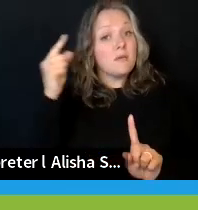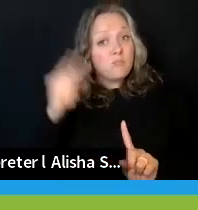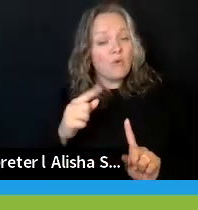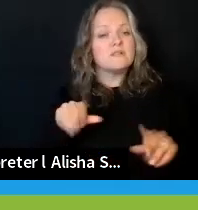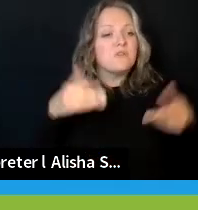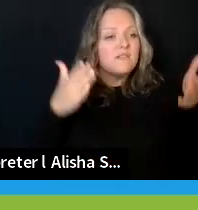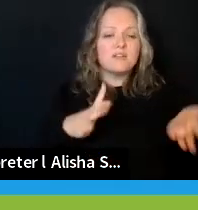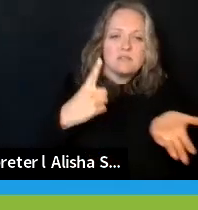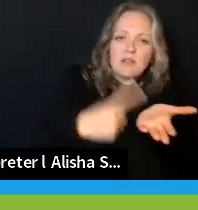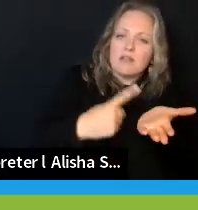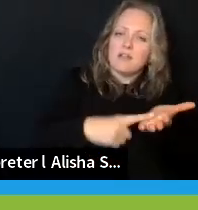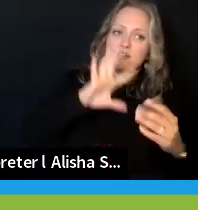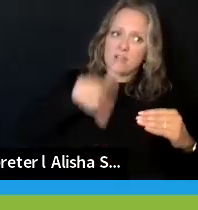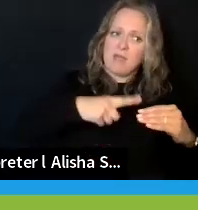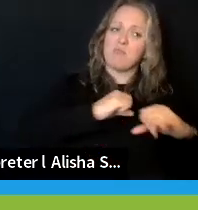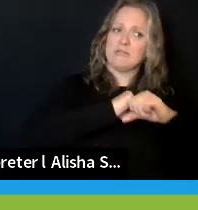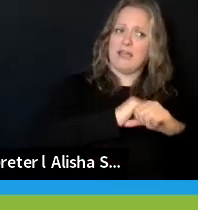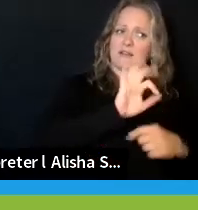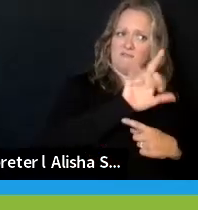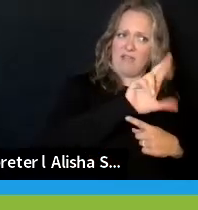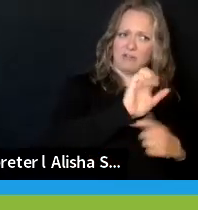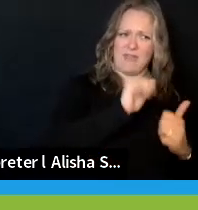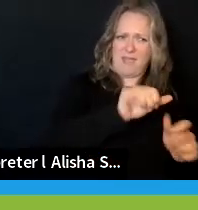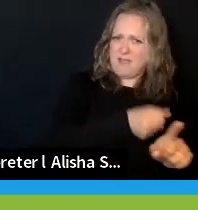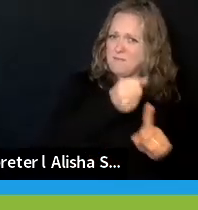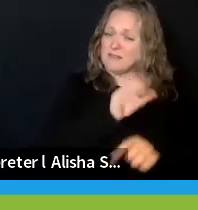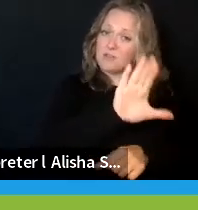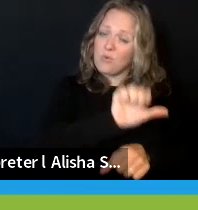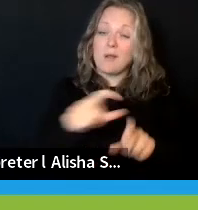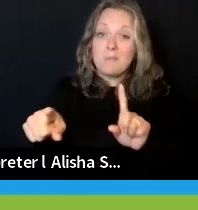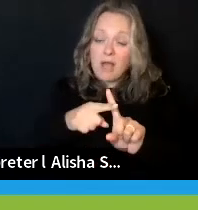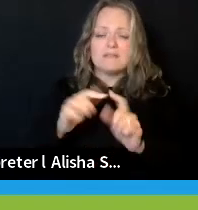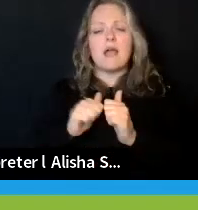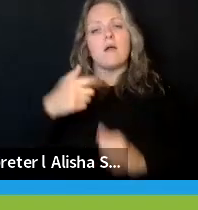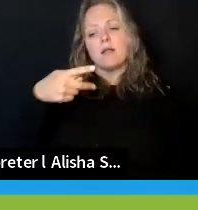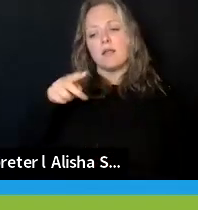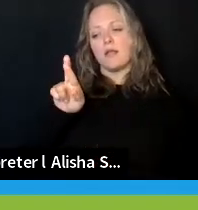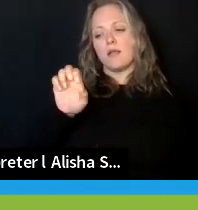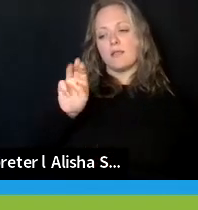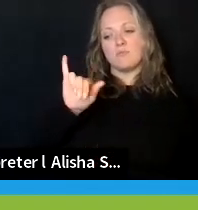about not only how the protective factors show up in their work, but also the premises.